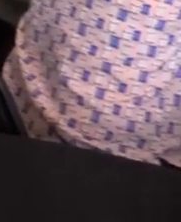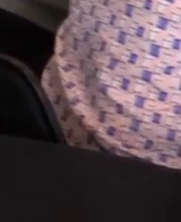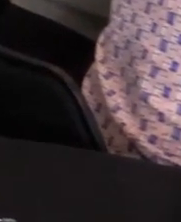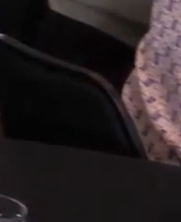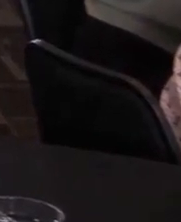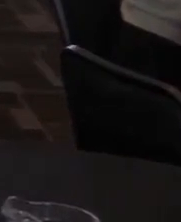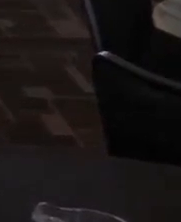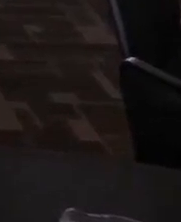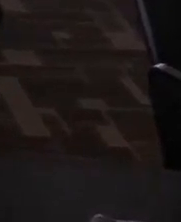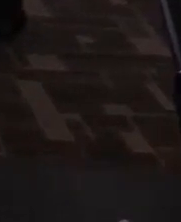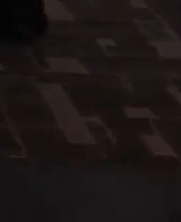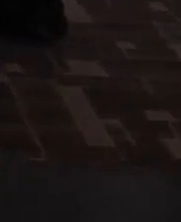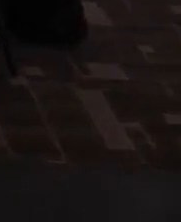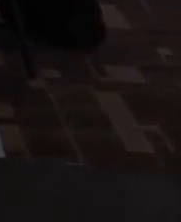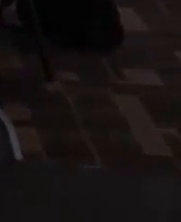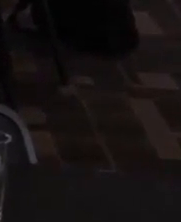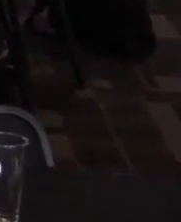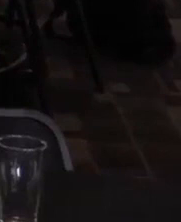a cost perspective. So.